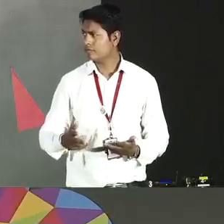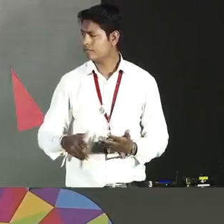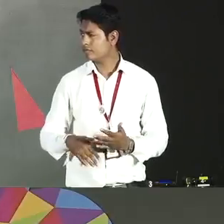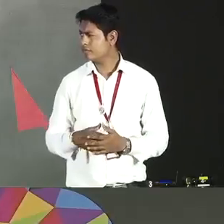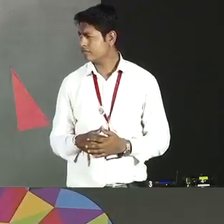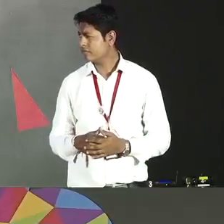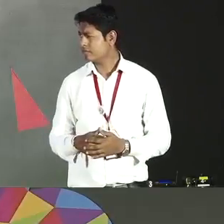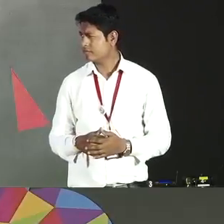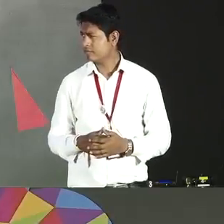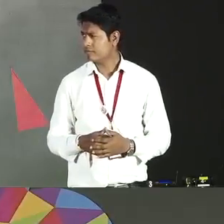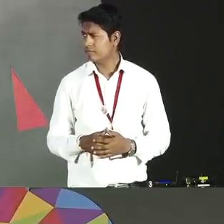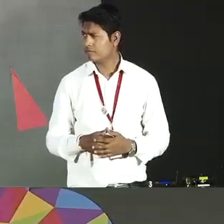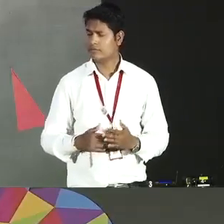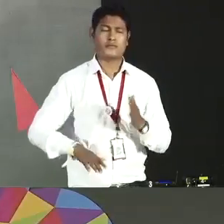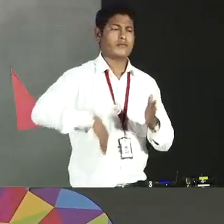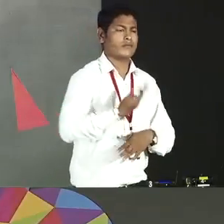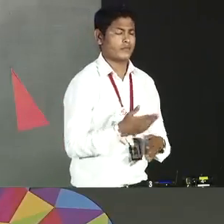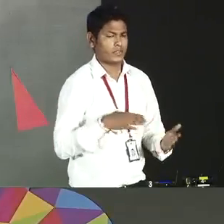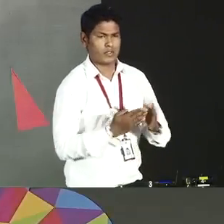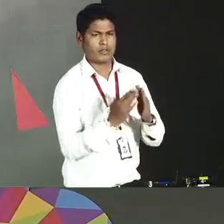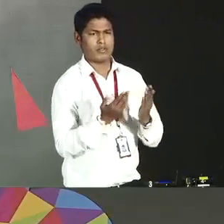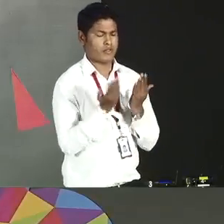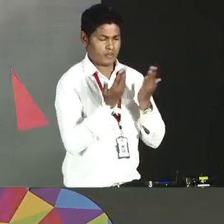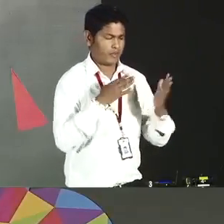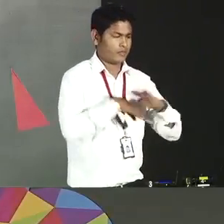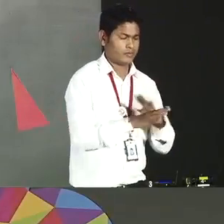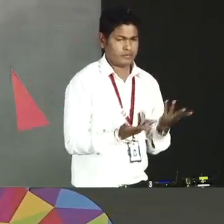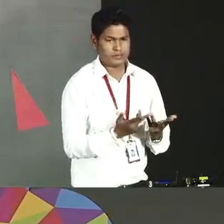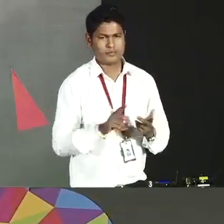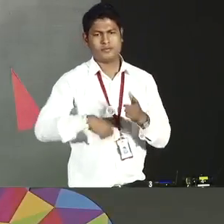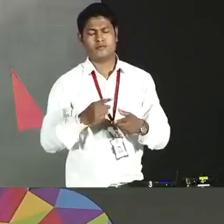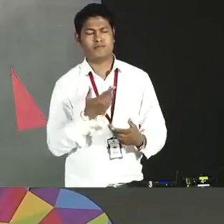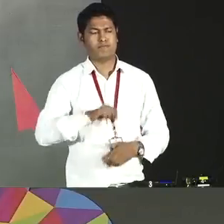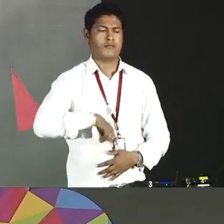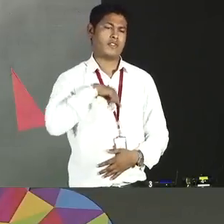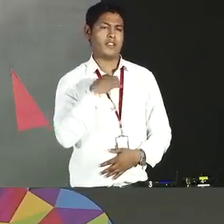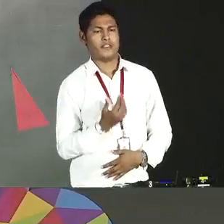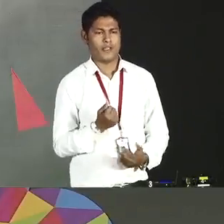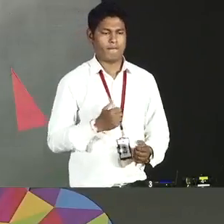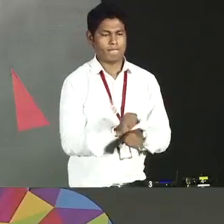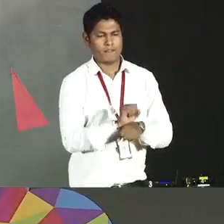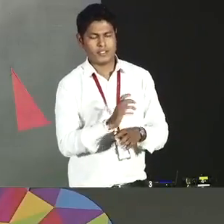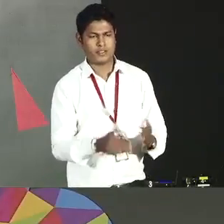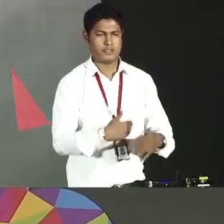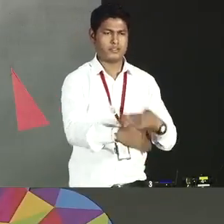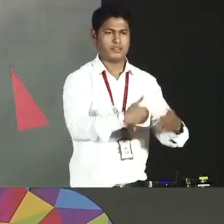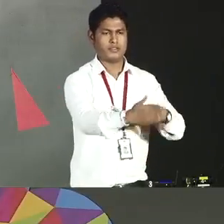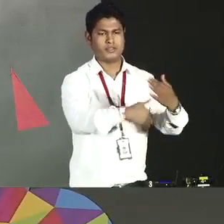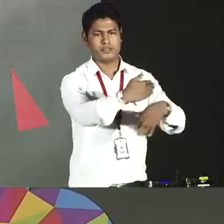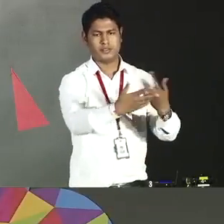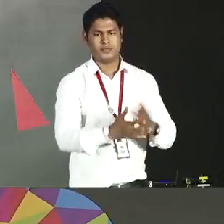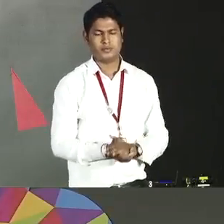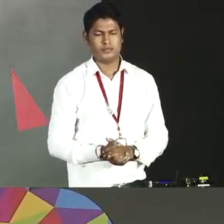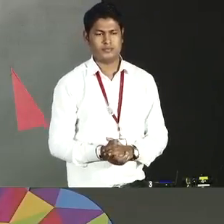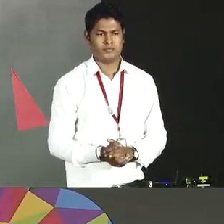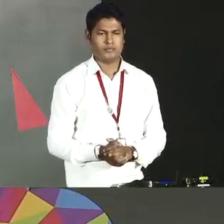neighborhood. She won't be going to a special school. She'll be doing things for herself. And she will be on a trajectory of going to mainstream